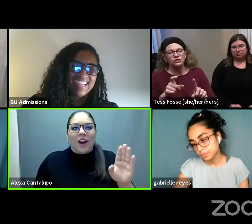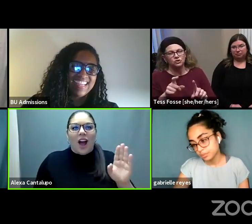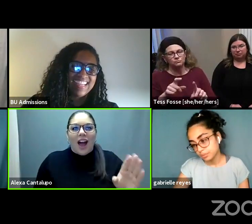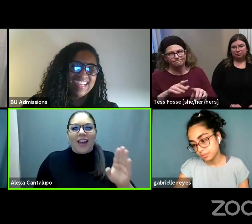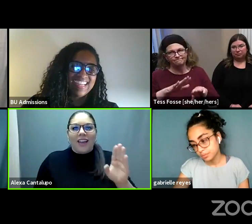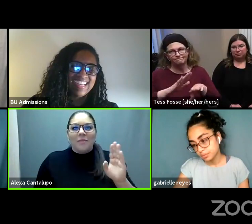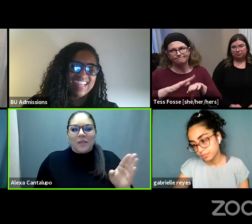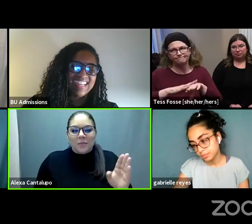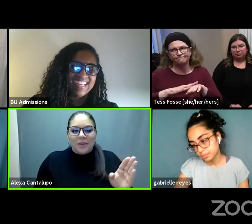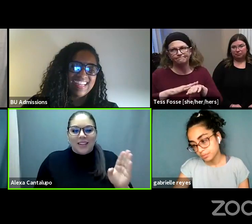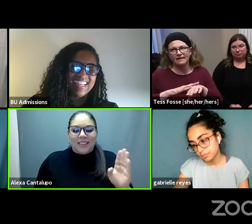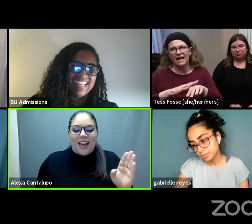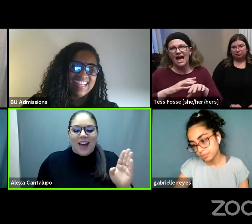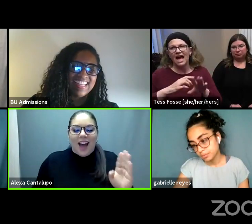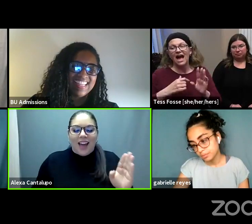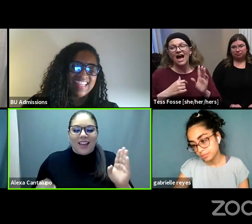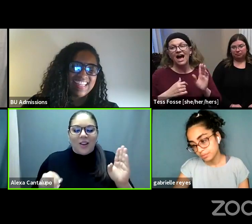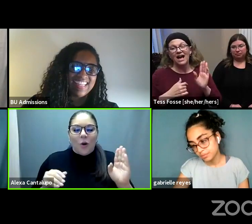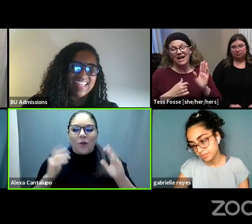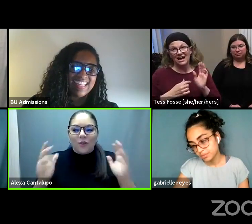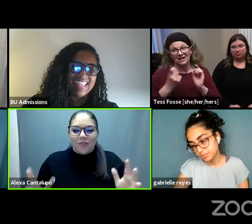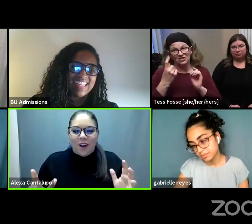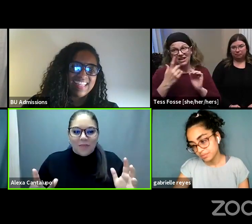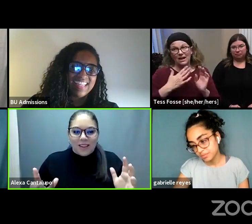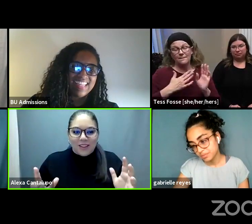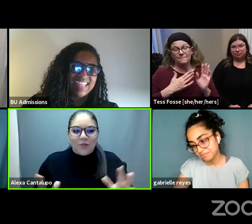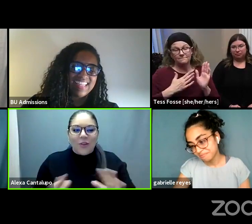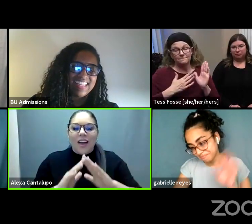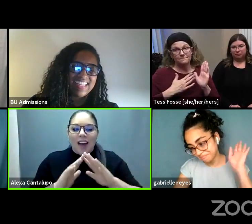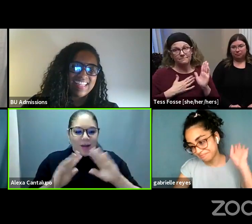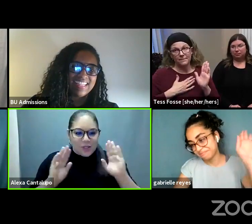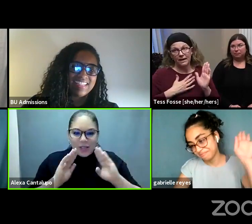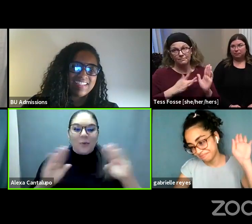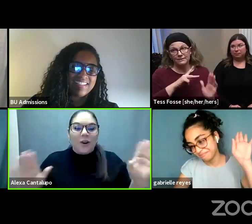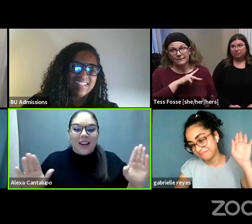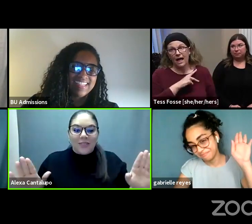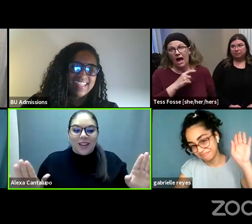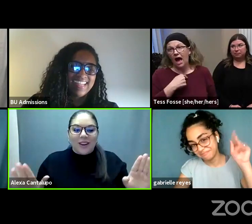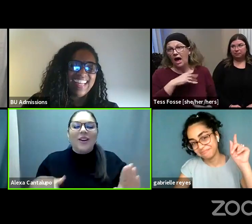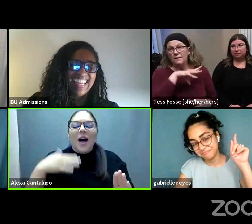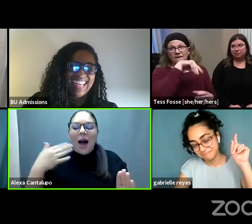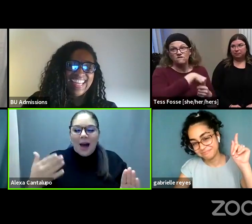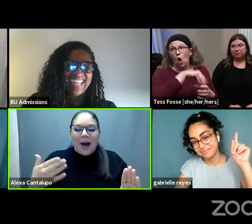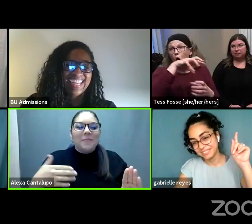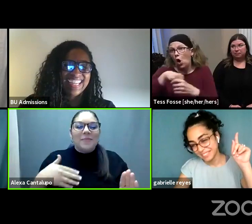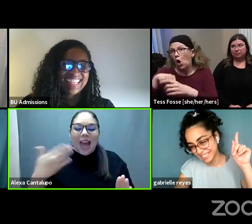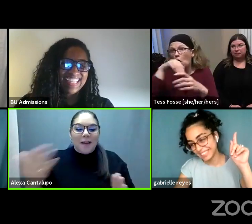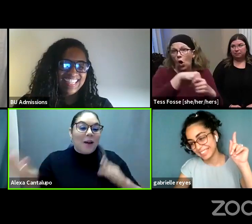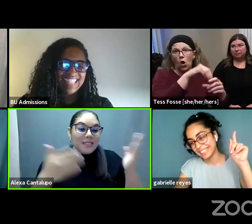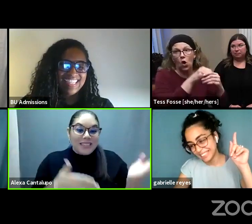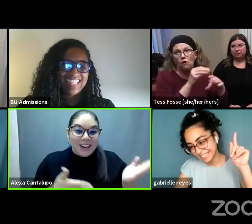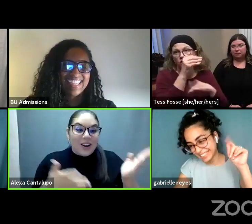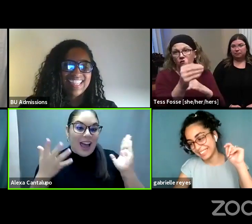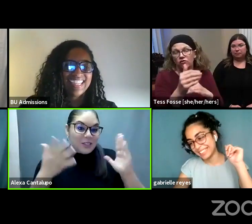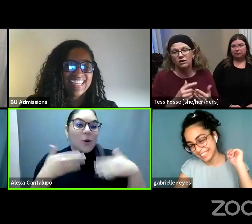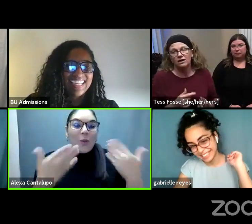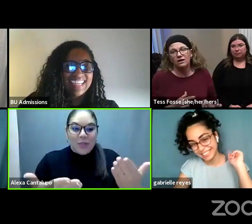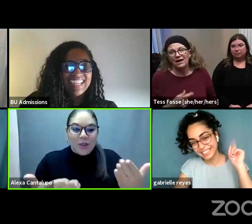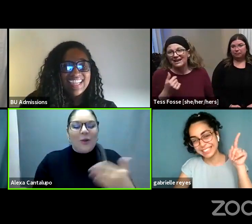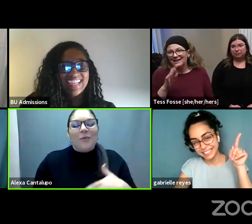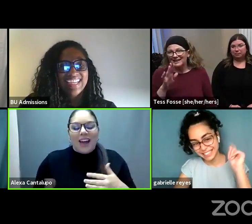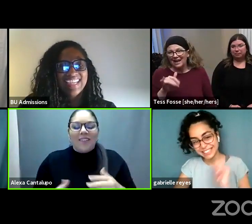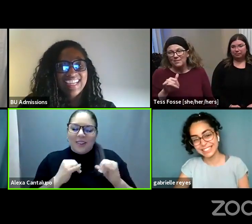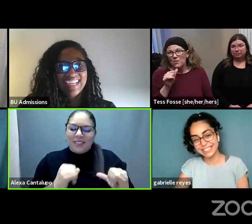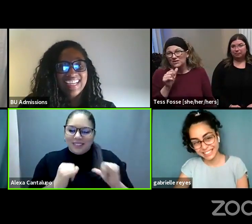disclaimer where I am somebody that I over-involve myself. I'm just gonna put it out there. Gabby, I wasn't there at school